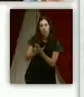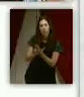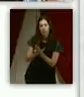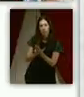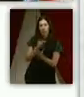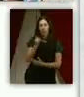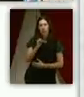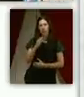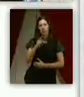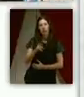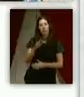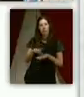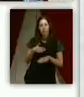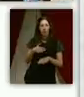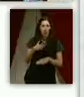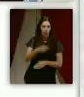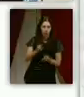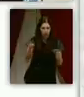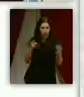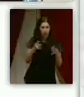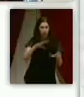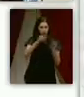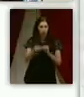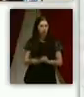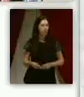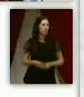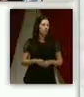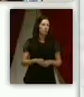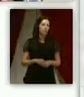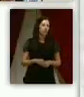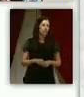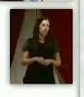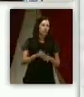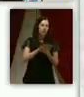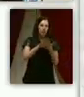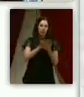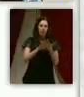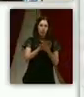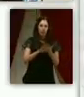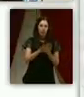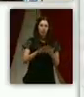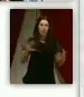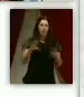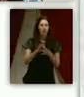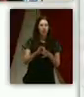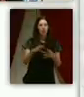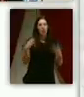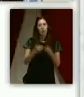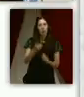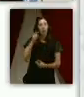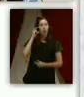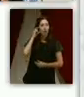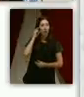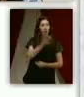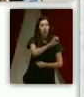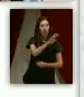should have a jack entry in order to introduce this loop. Now, regarding